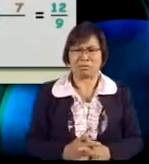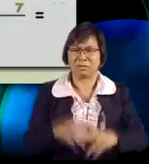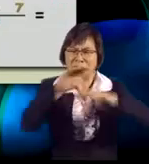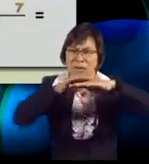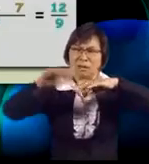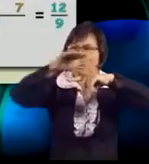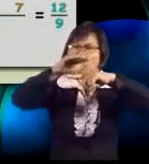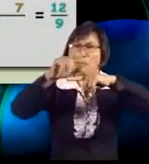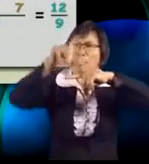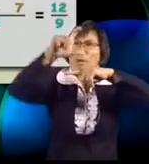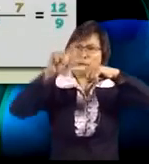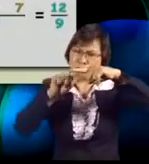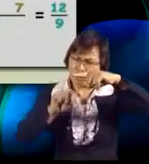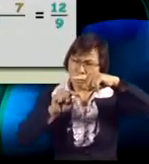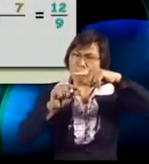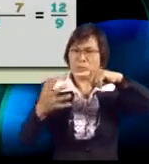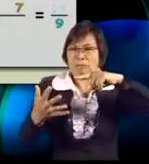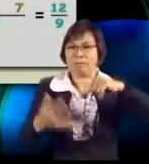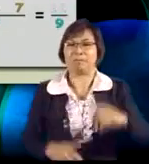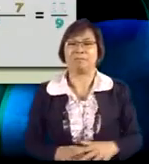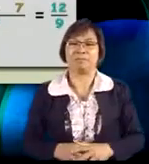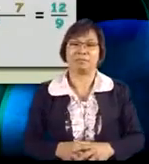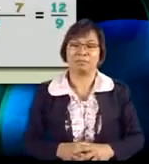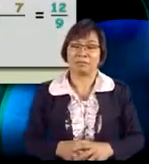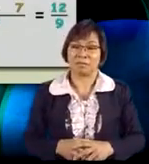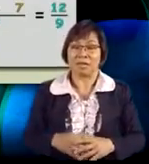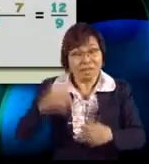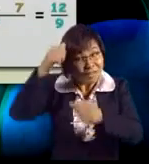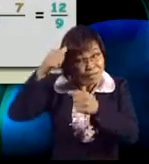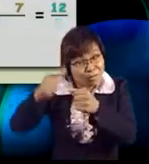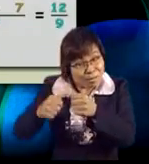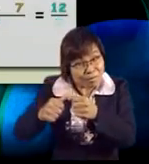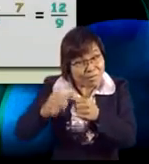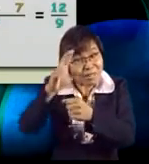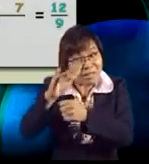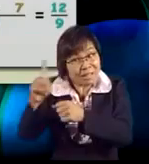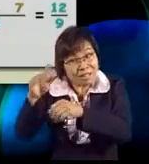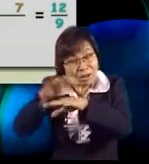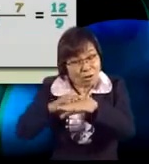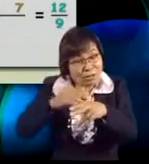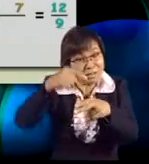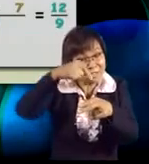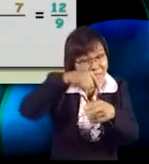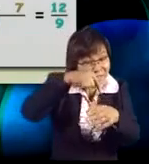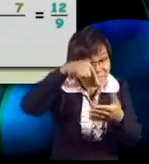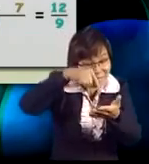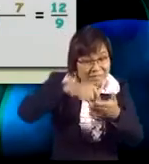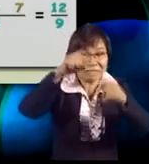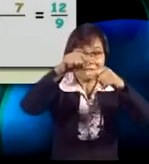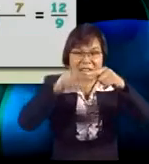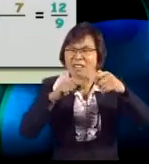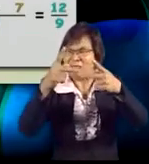nines. But Mummy, the numerator is bigger than the denominator. If you